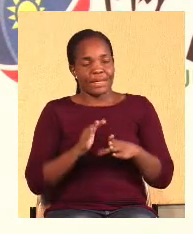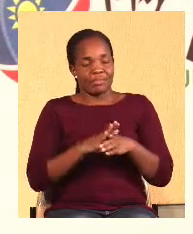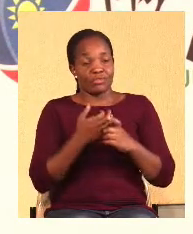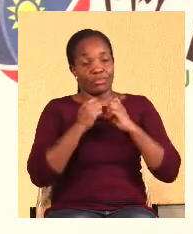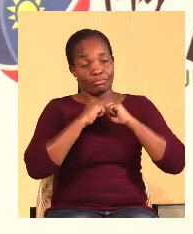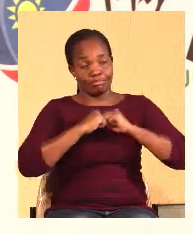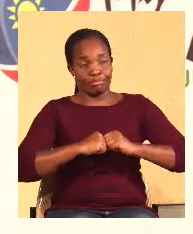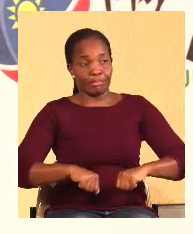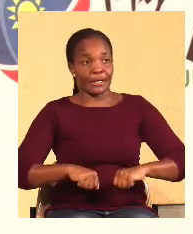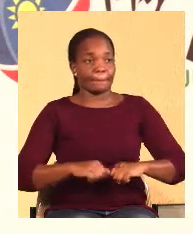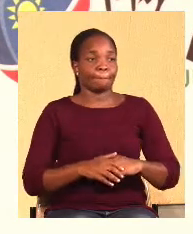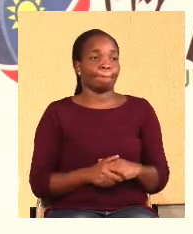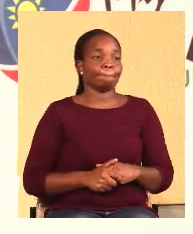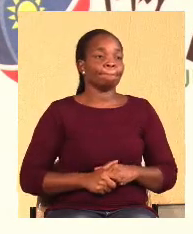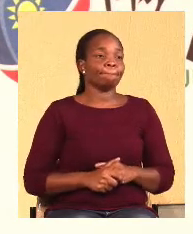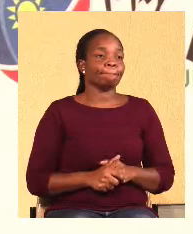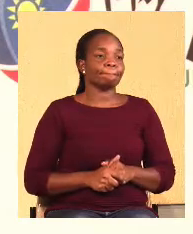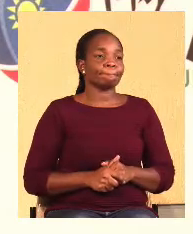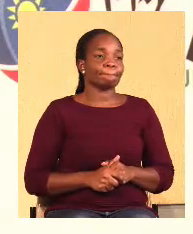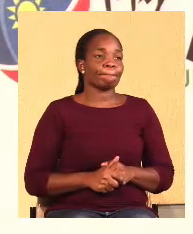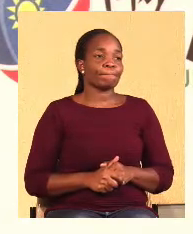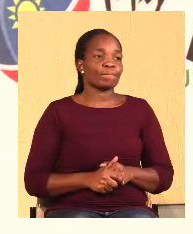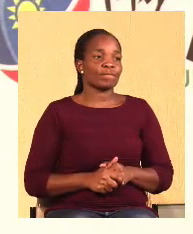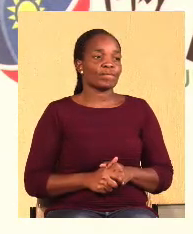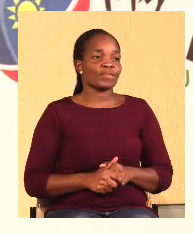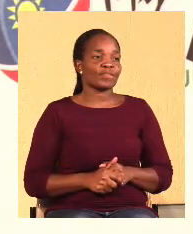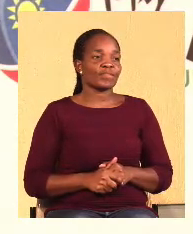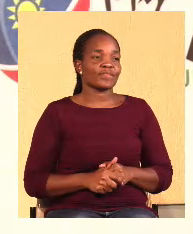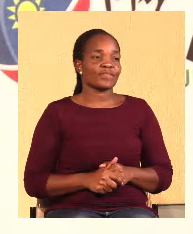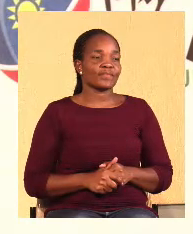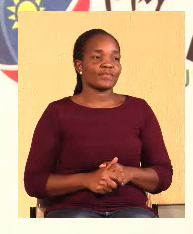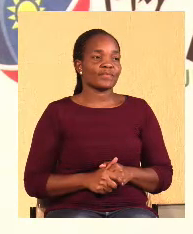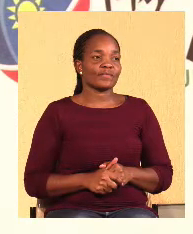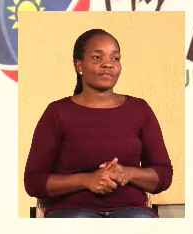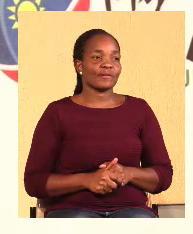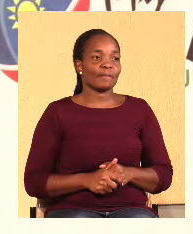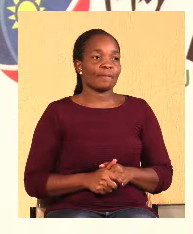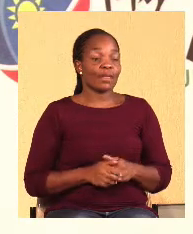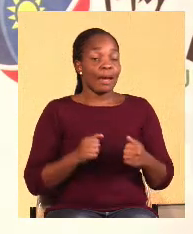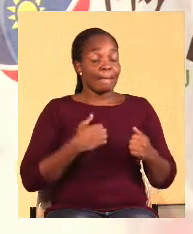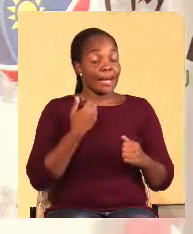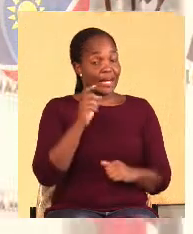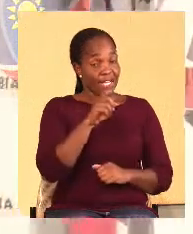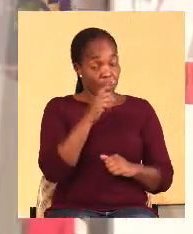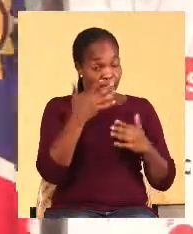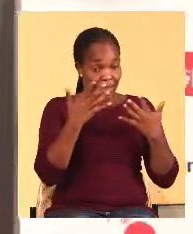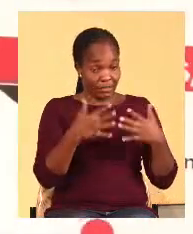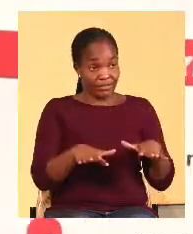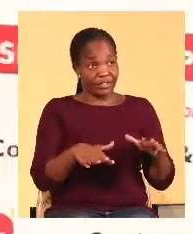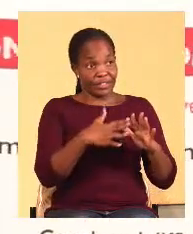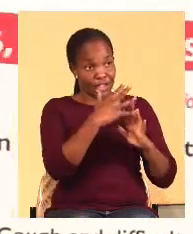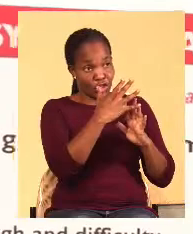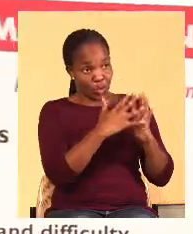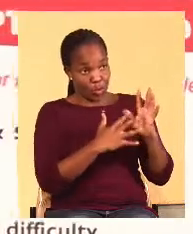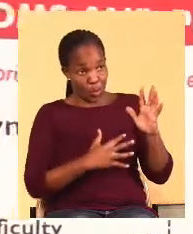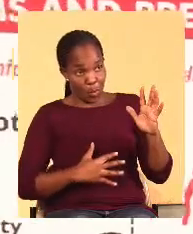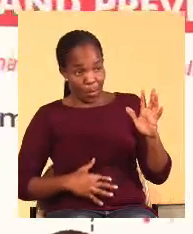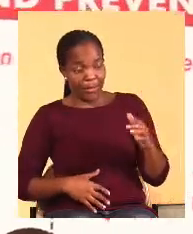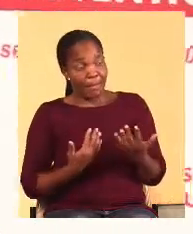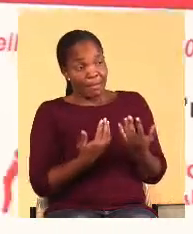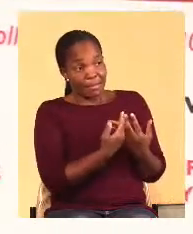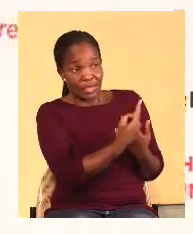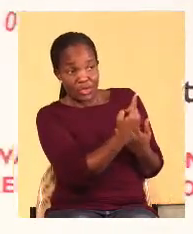in terms of the health protocol. Thank you very much. These were the questions that I had in terms of my preparations. Maybe if you feel